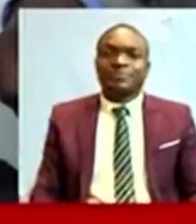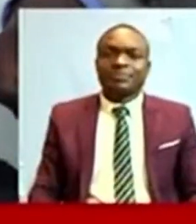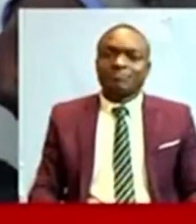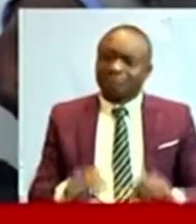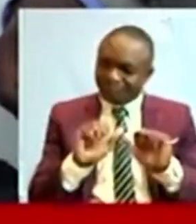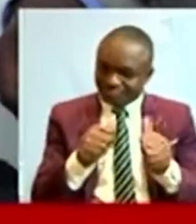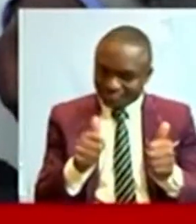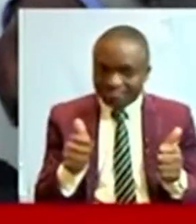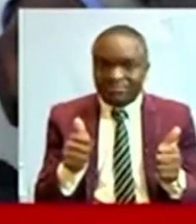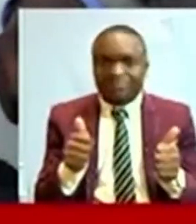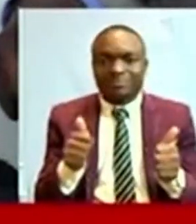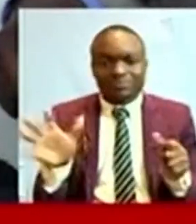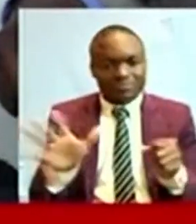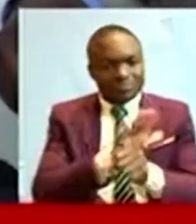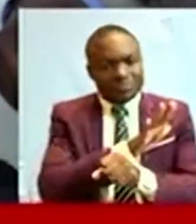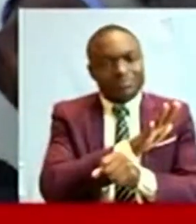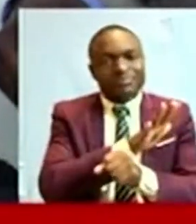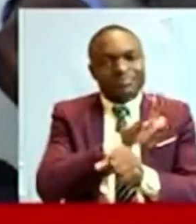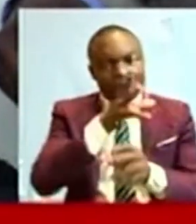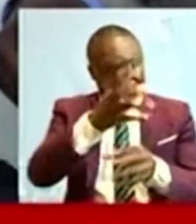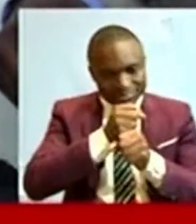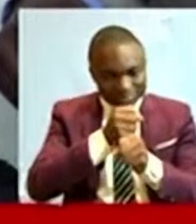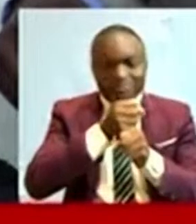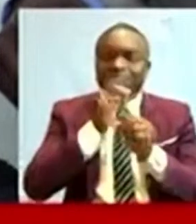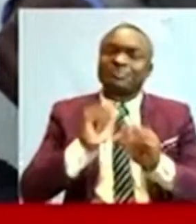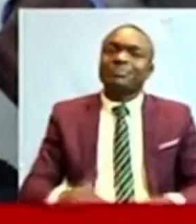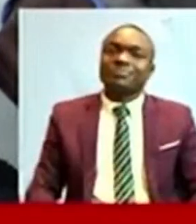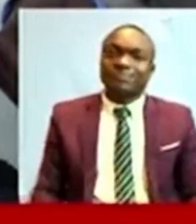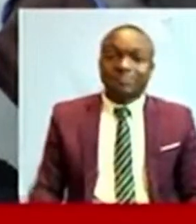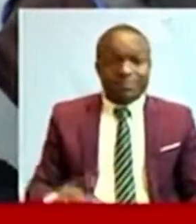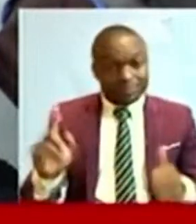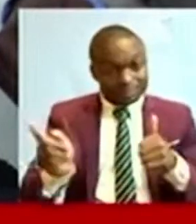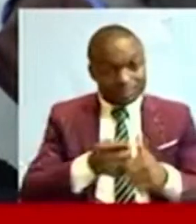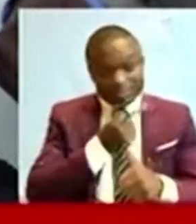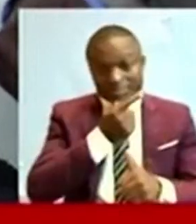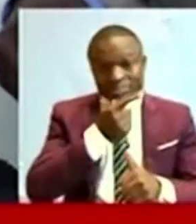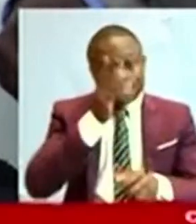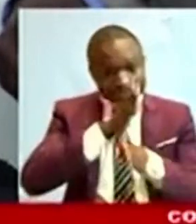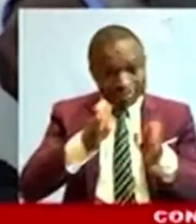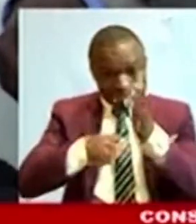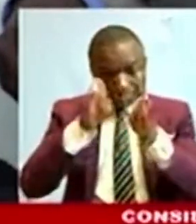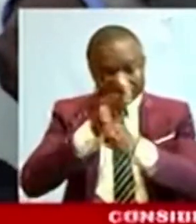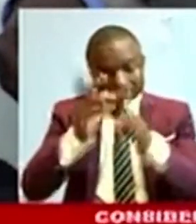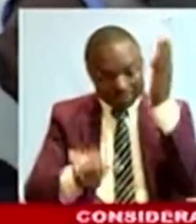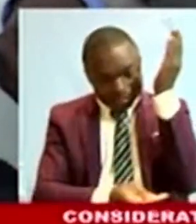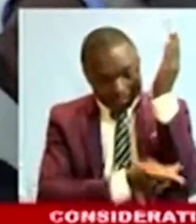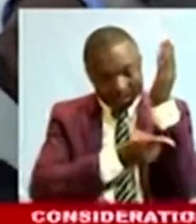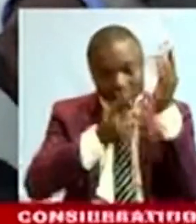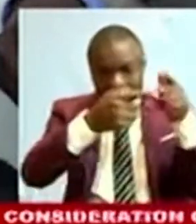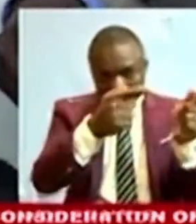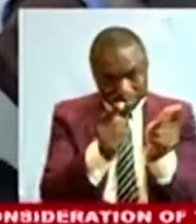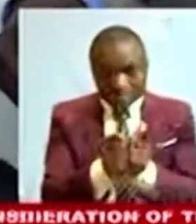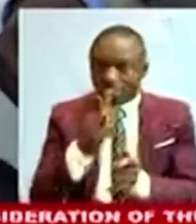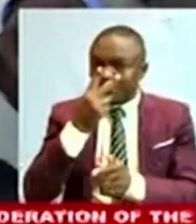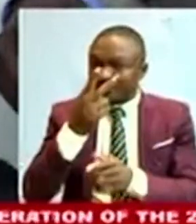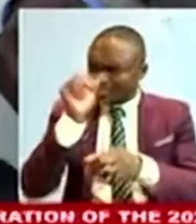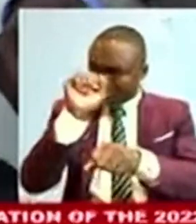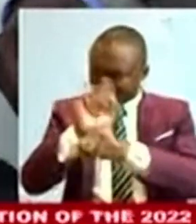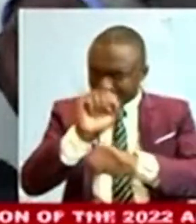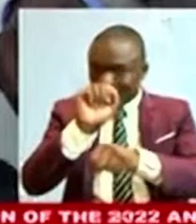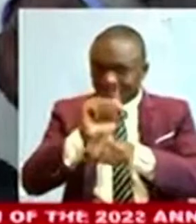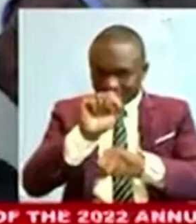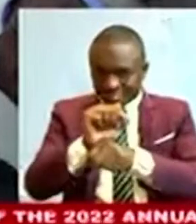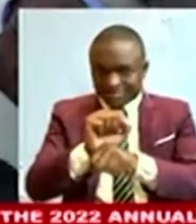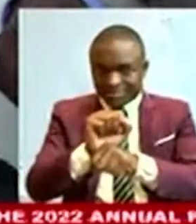also fully met. The next infrastructure development indicator is looking at the functional or